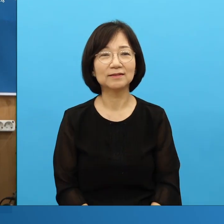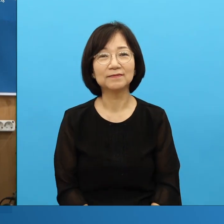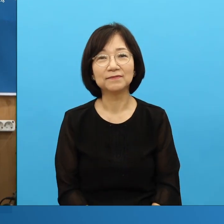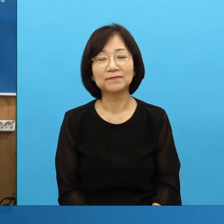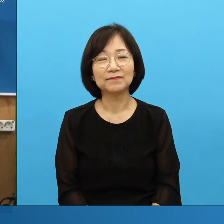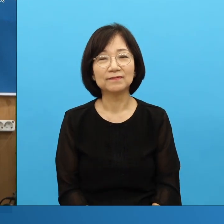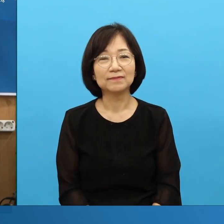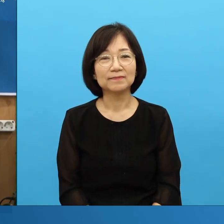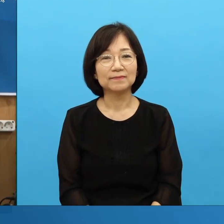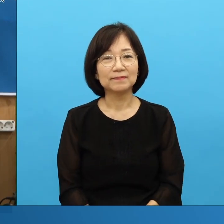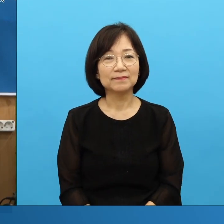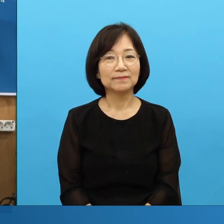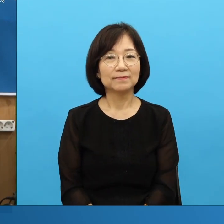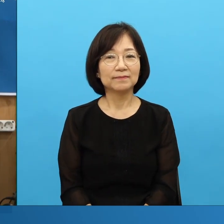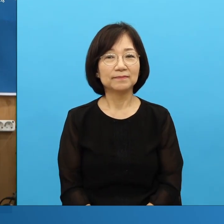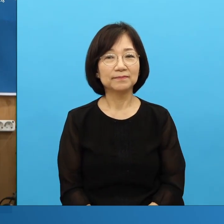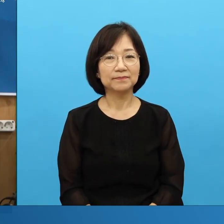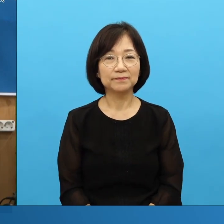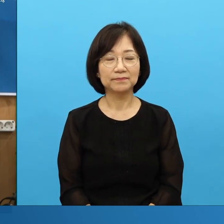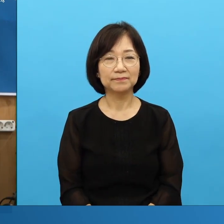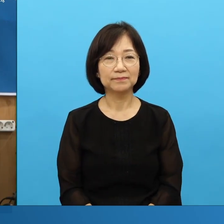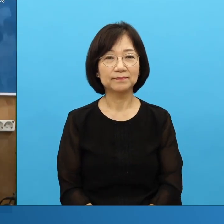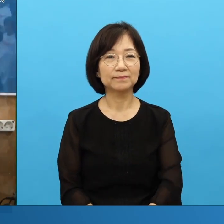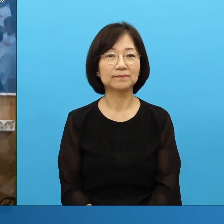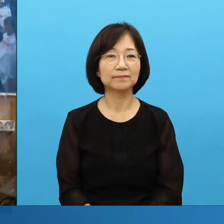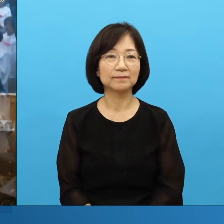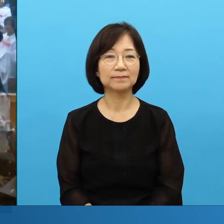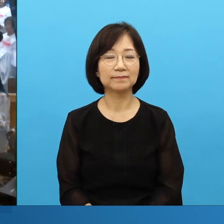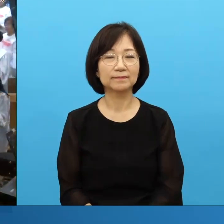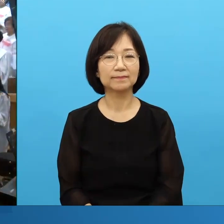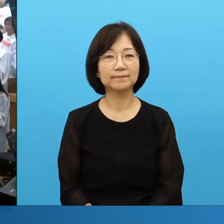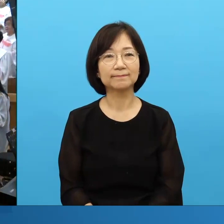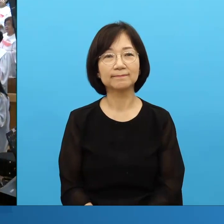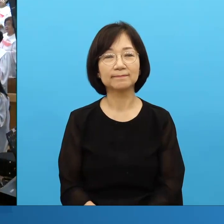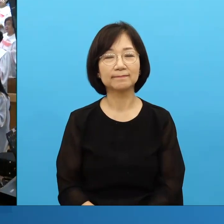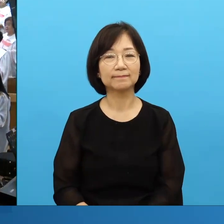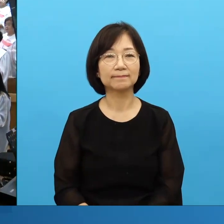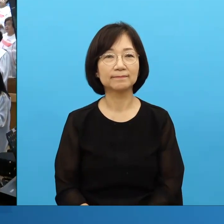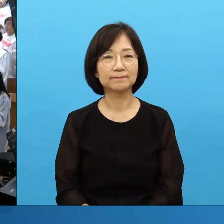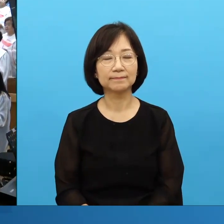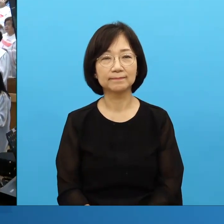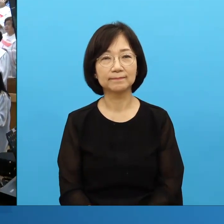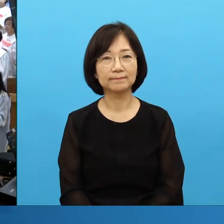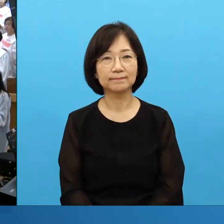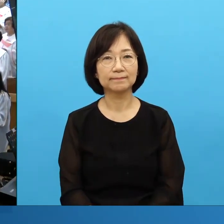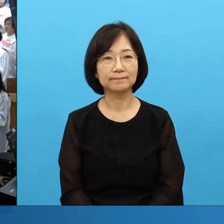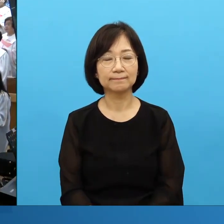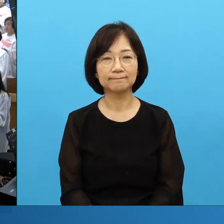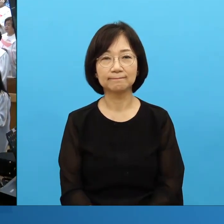choir, Reverend Yu Gang-soo will come and give us a sermon entitled The Divine Power to Destroy Strongholds.